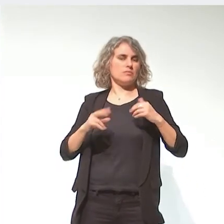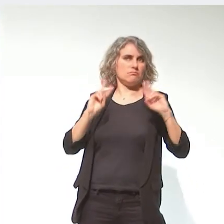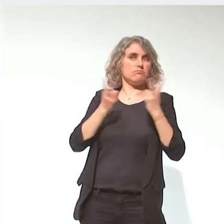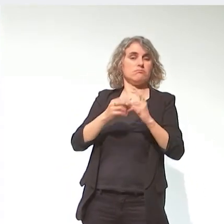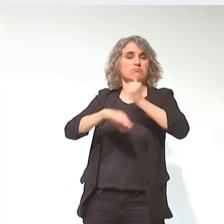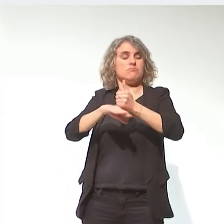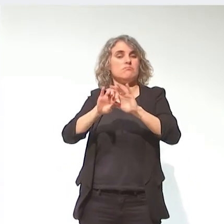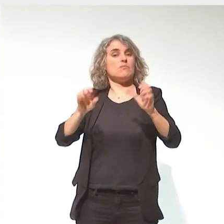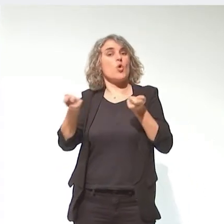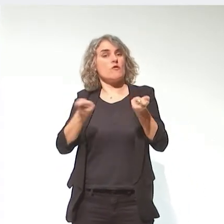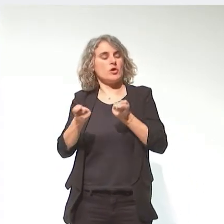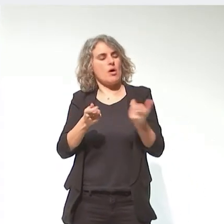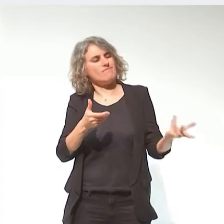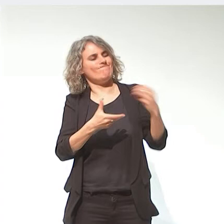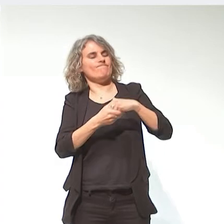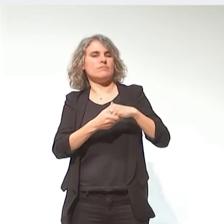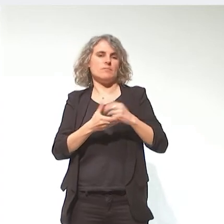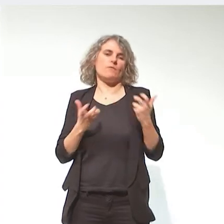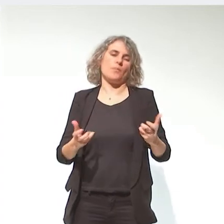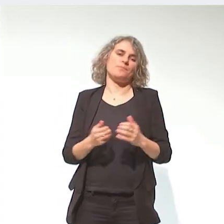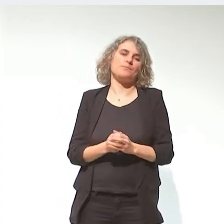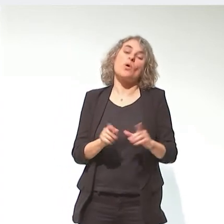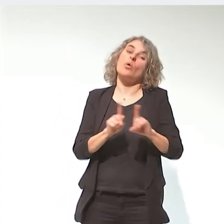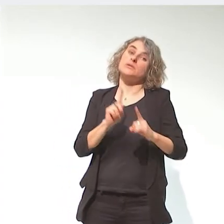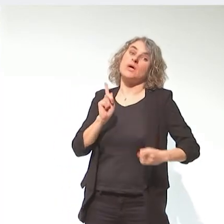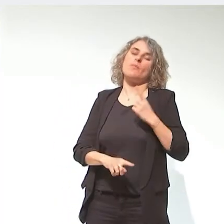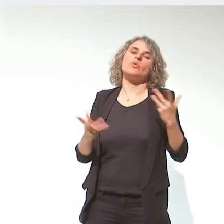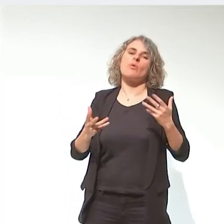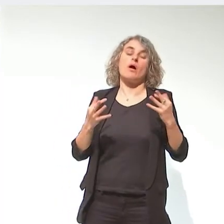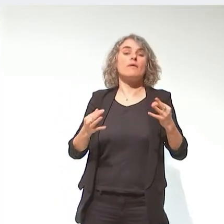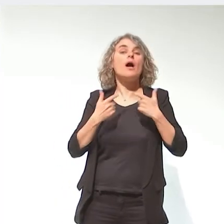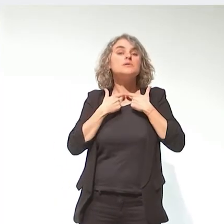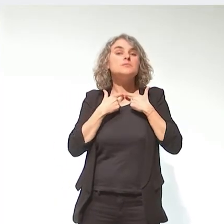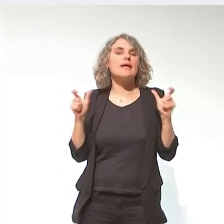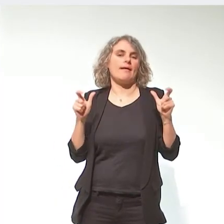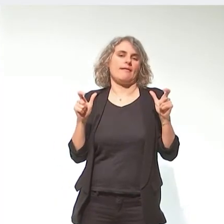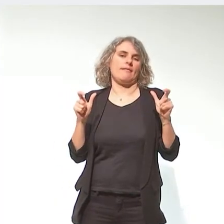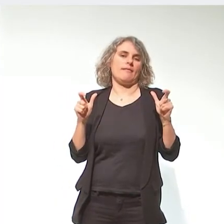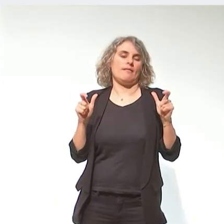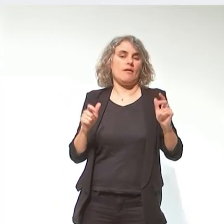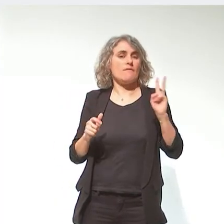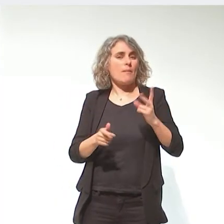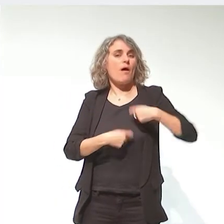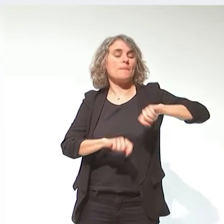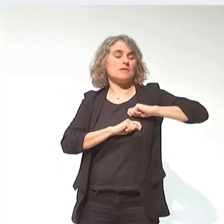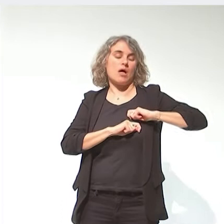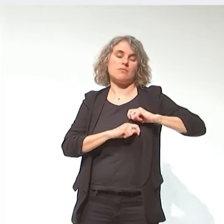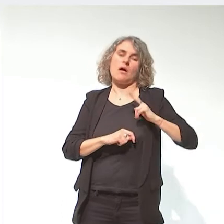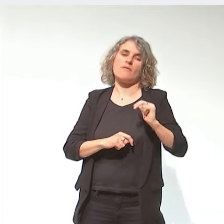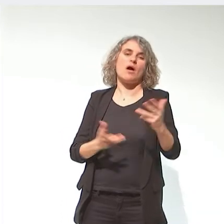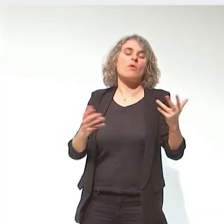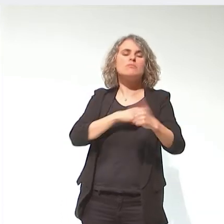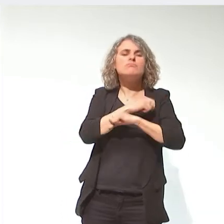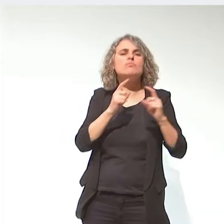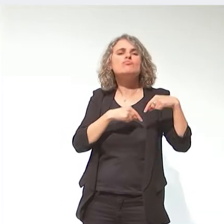will receive a particular focus from the government. It's also important to say that in terms of accessibility, Spain